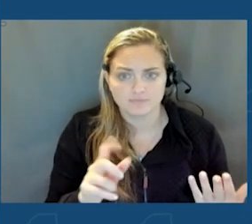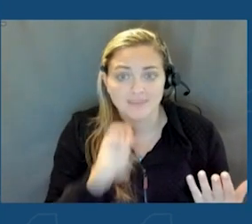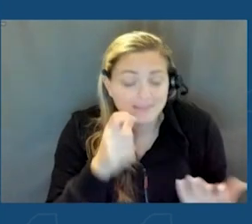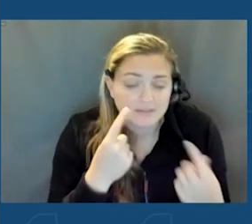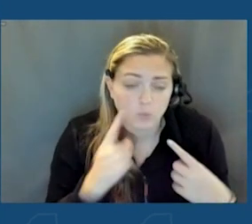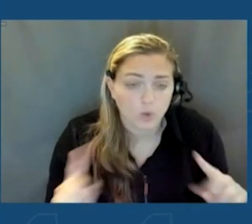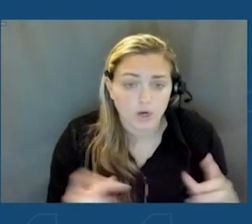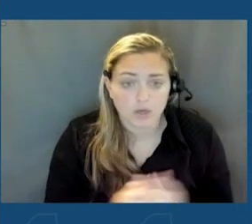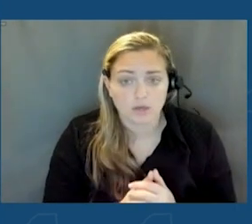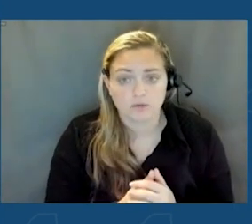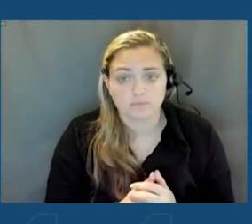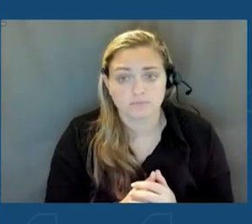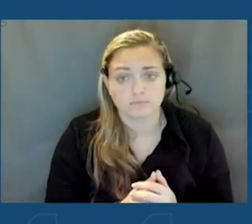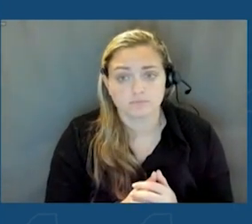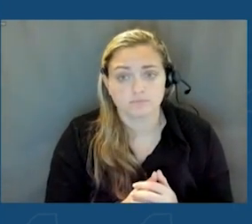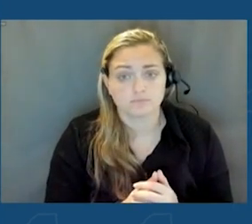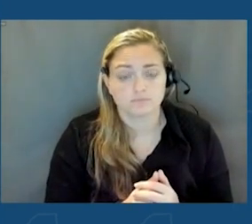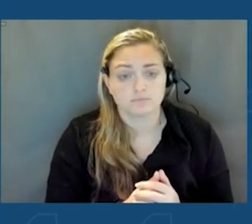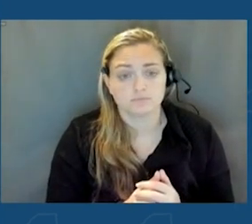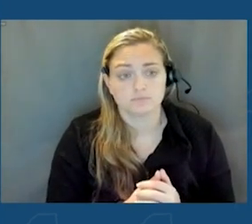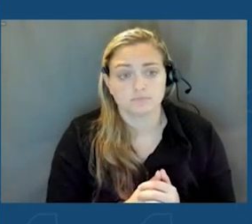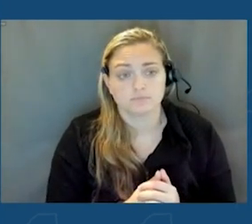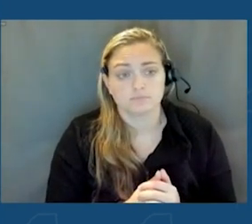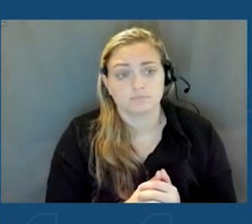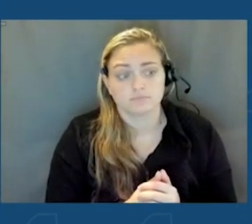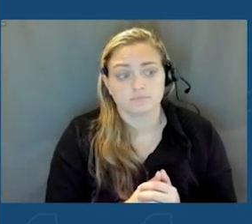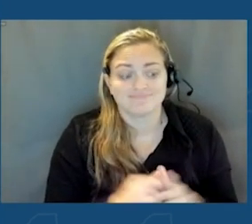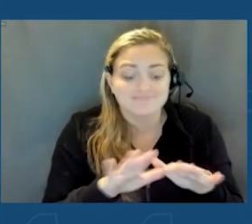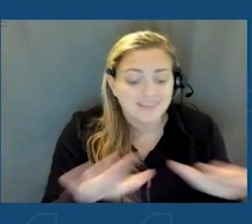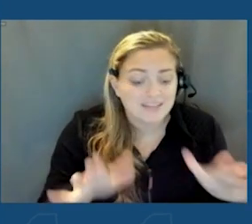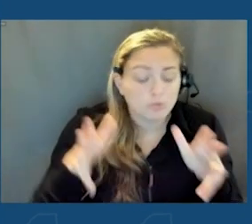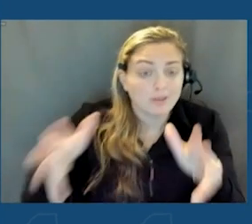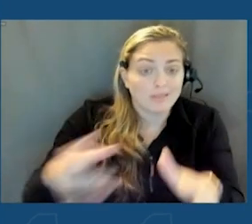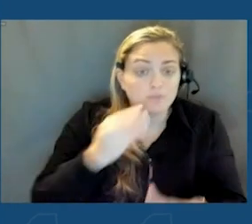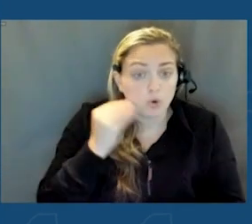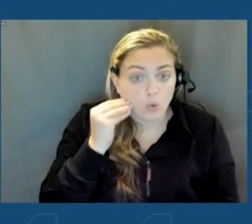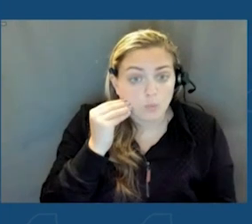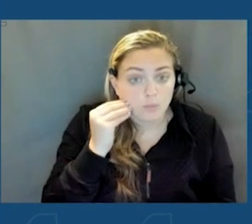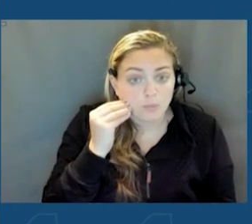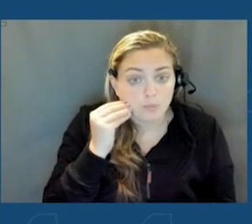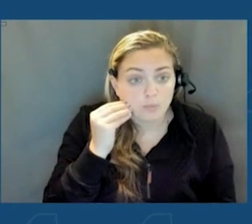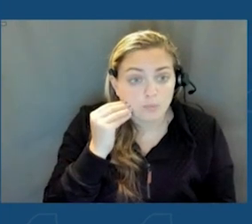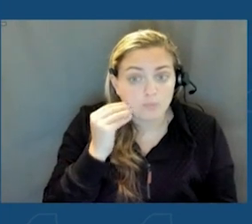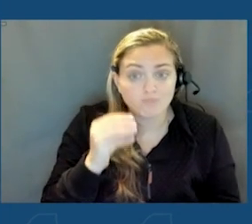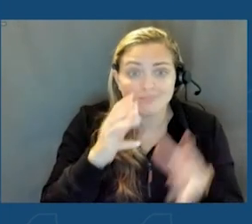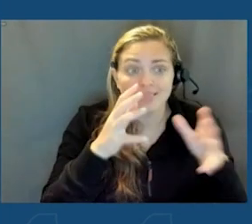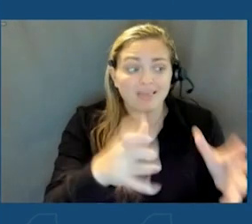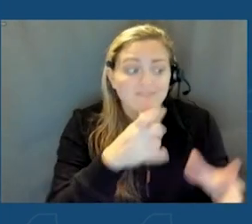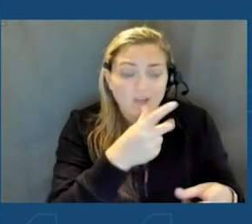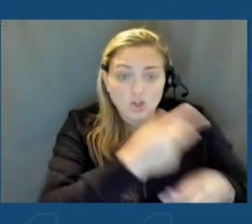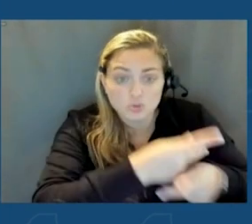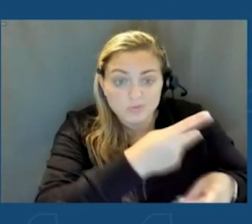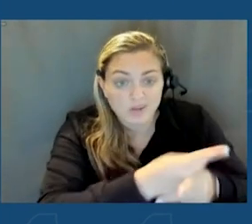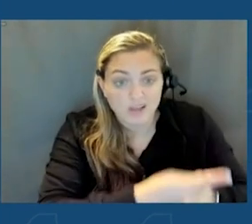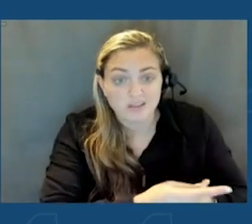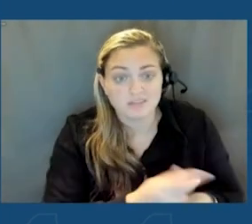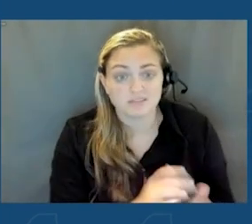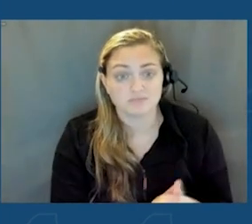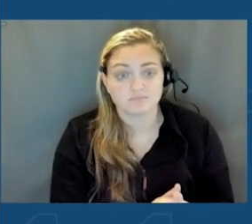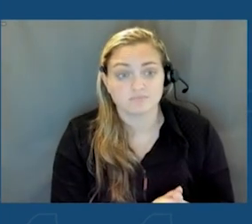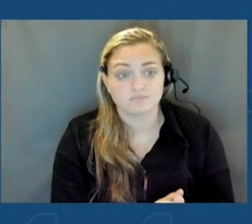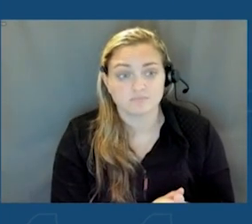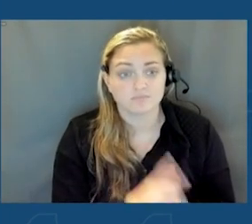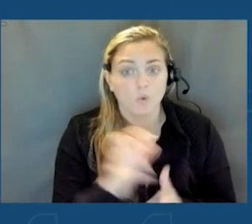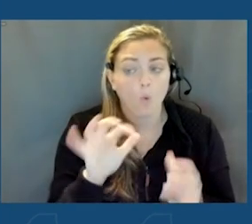work. And kids are being left at home. They're being left unsupervised or with an